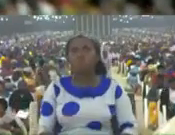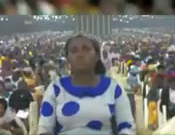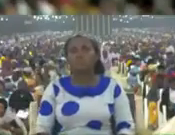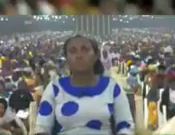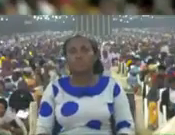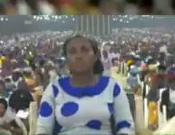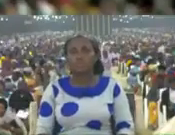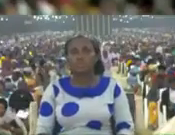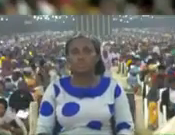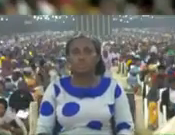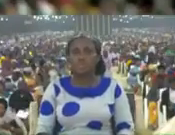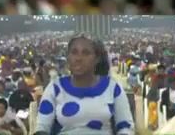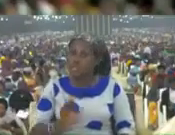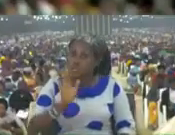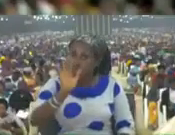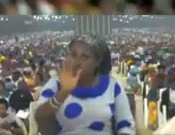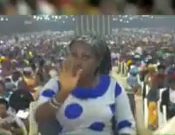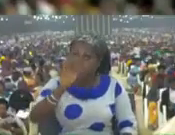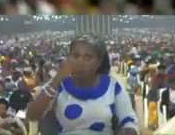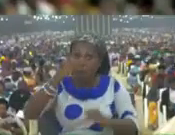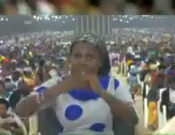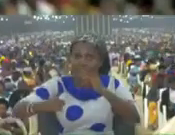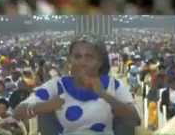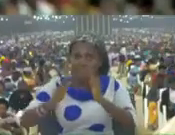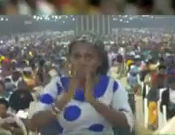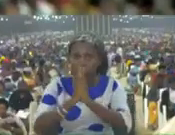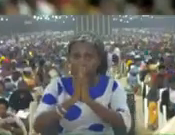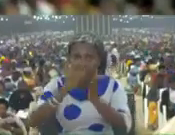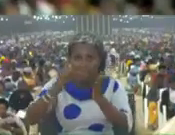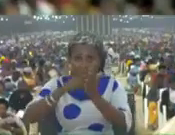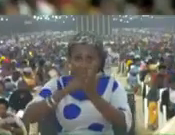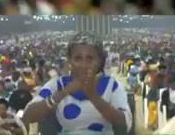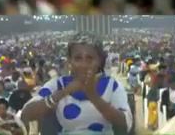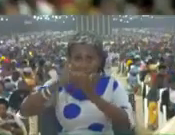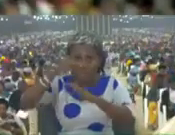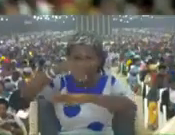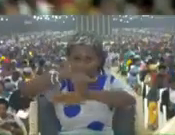So your last prayer tonight